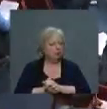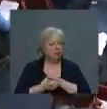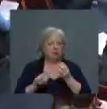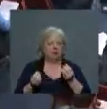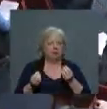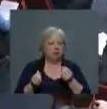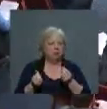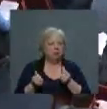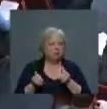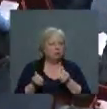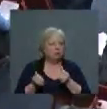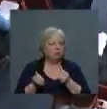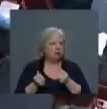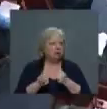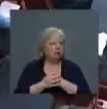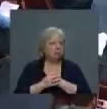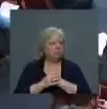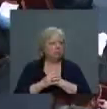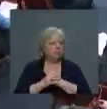So.